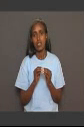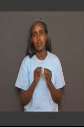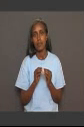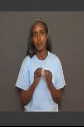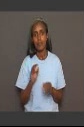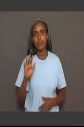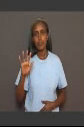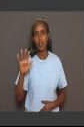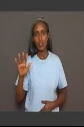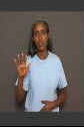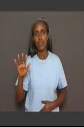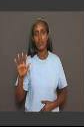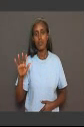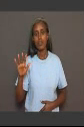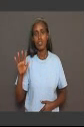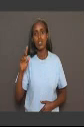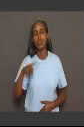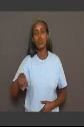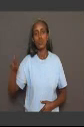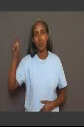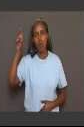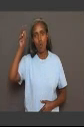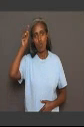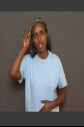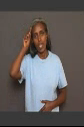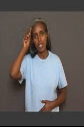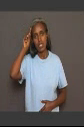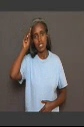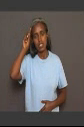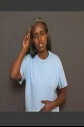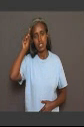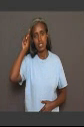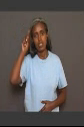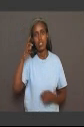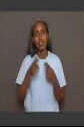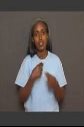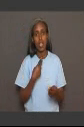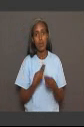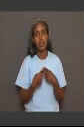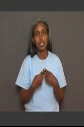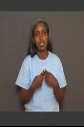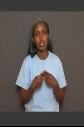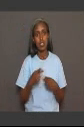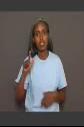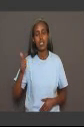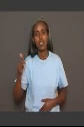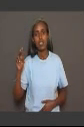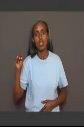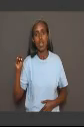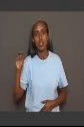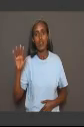plus 5 to the power of x times